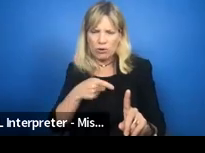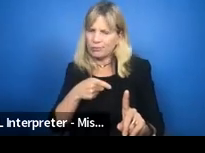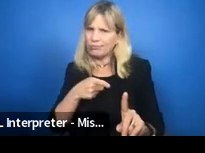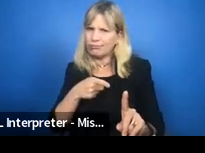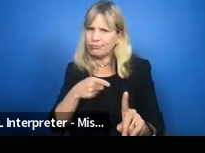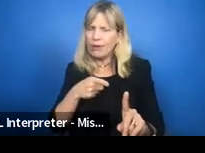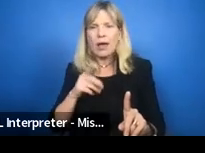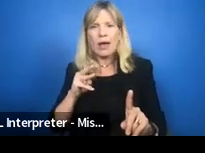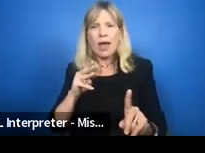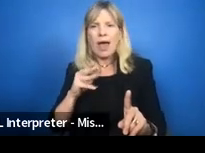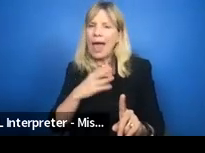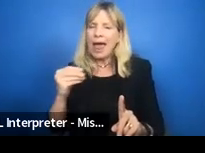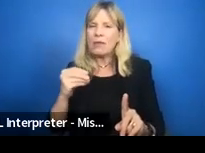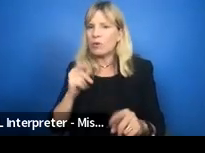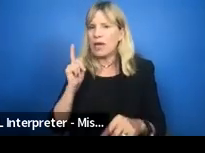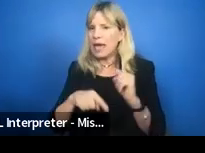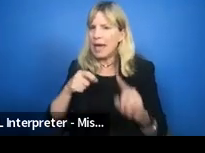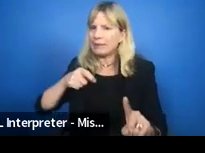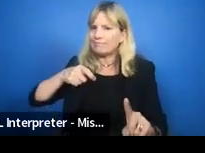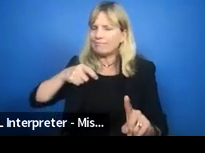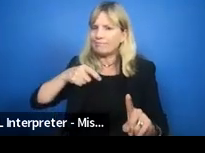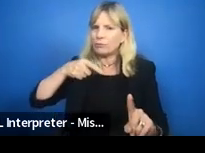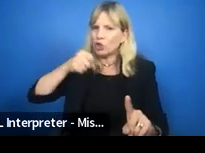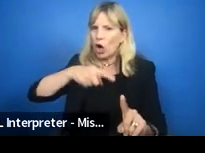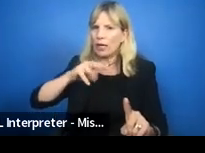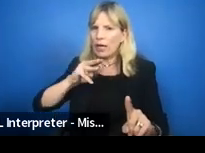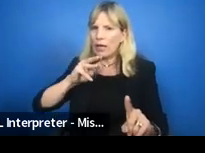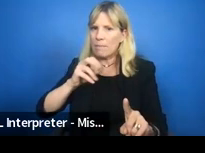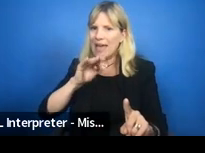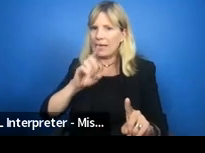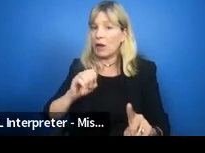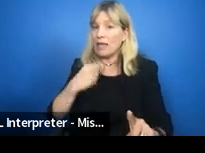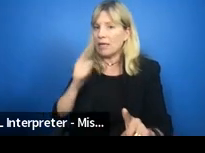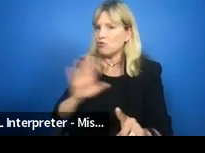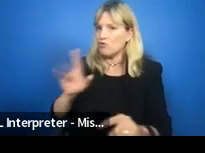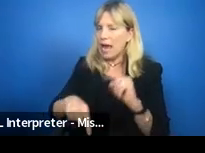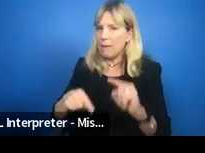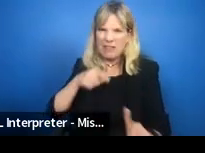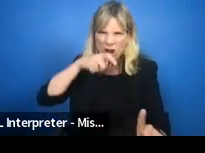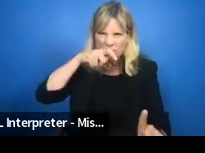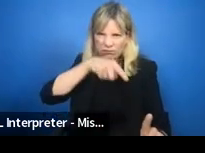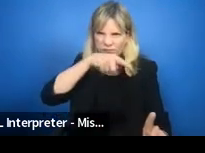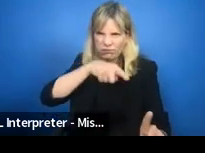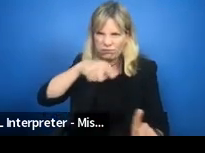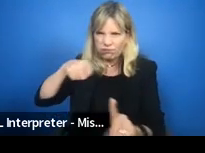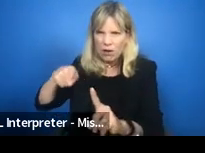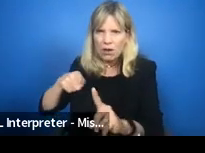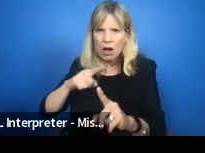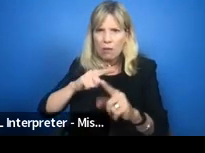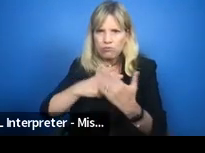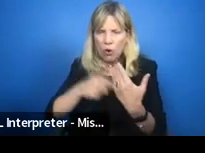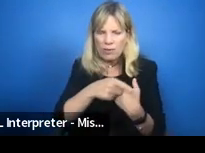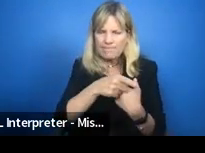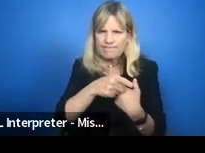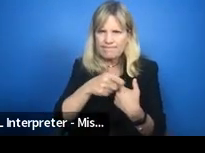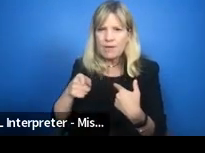and well, they can't target Medicare because they were told not to, but they're targeting all kinds of programs that